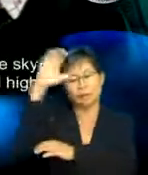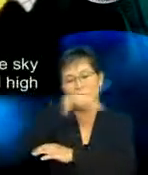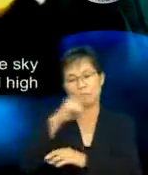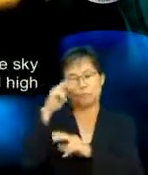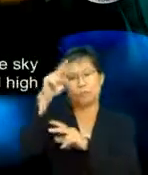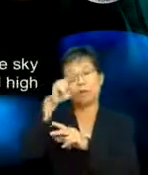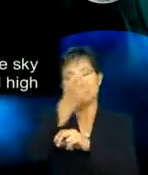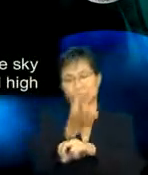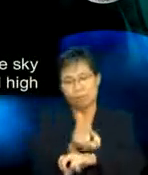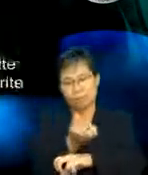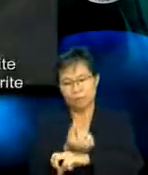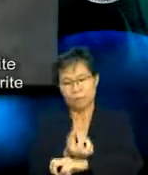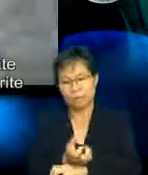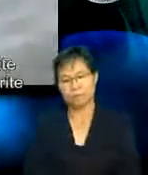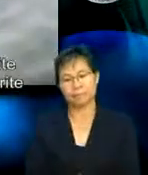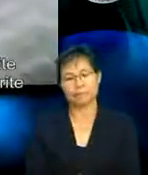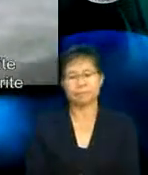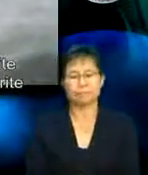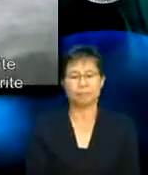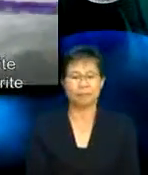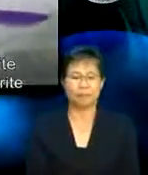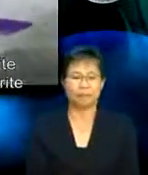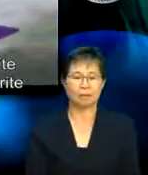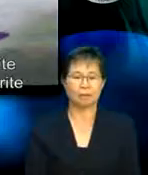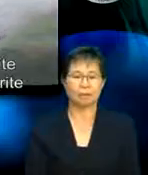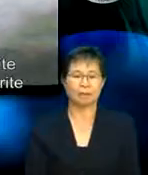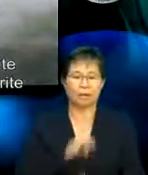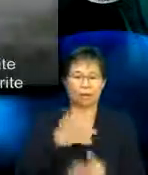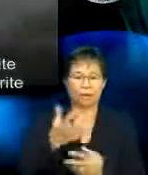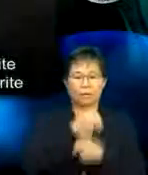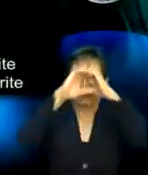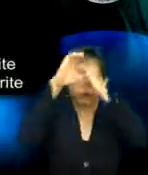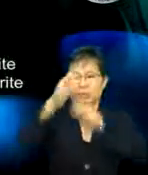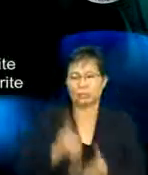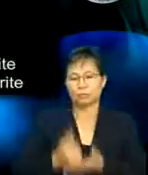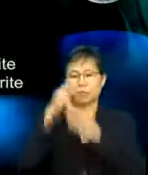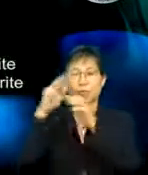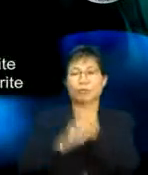fly real high. Go past the satellite or watch a